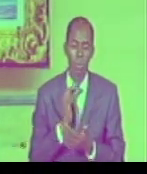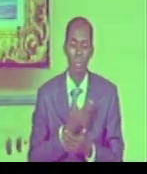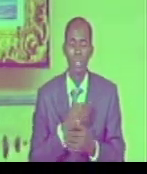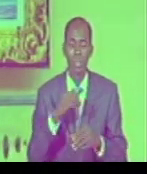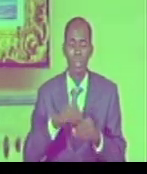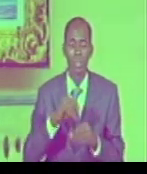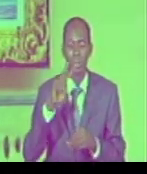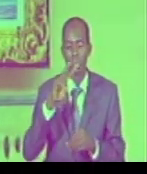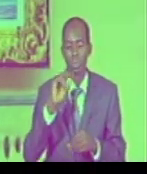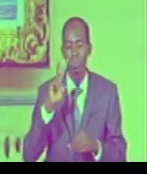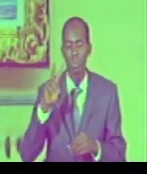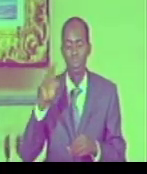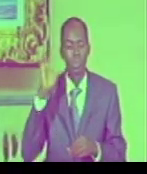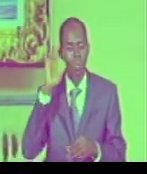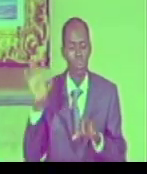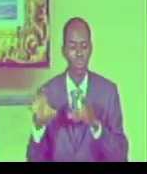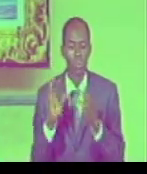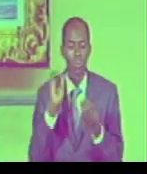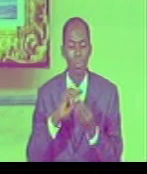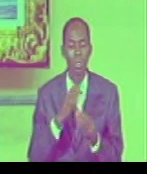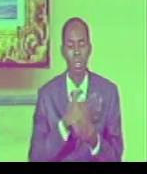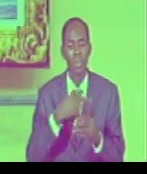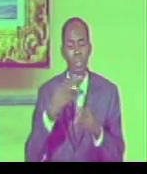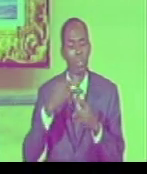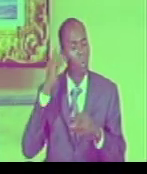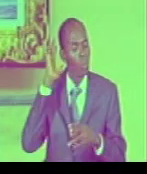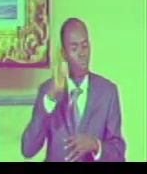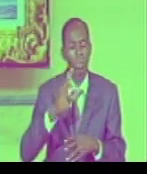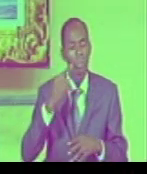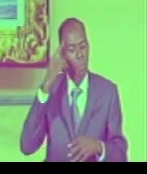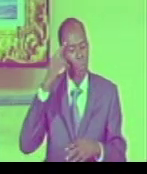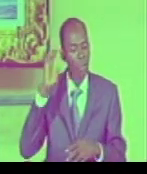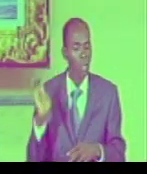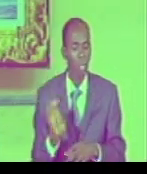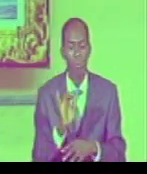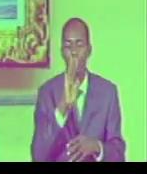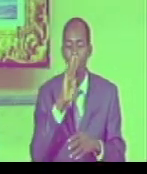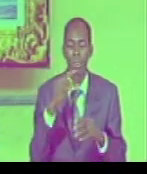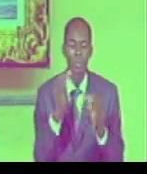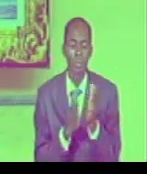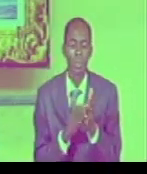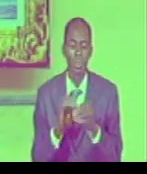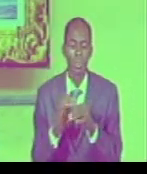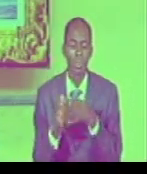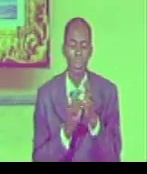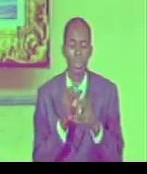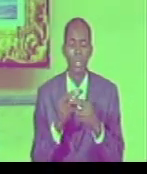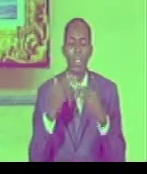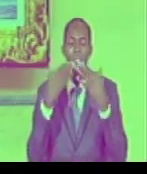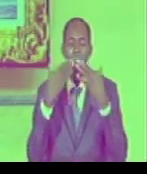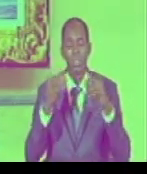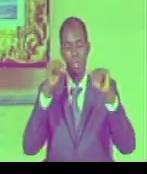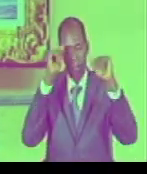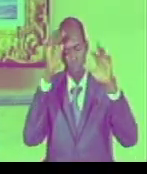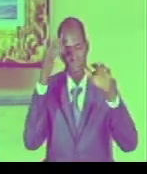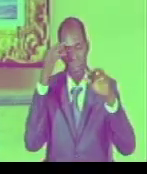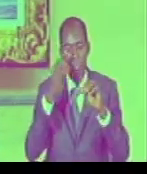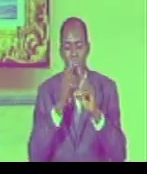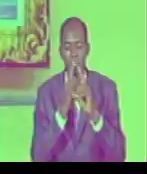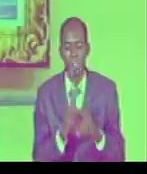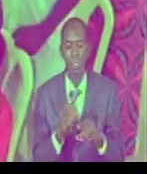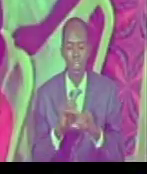for us. And your name will be forever praised in Jesus' name. Thank you, Lord, for the answer. In Jesus'